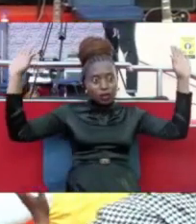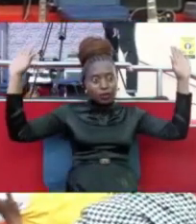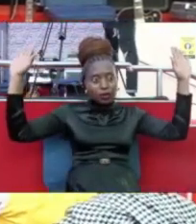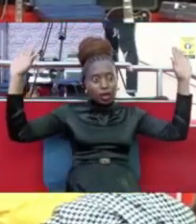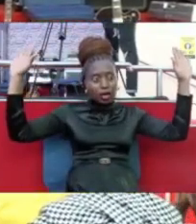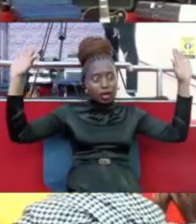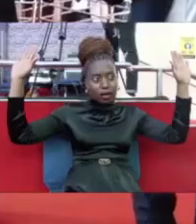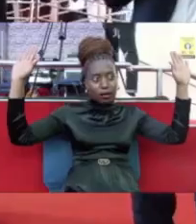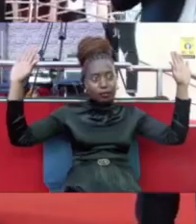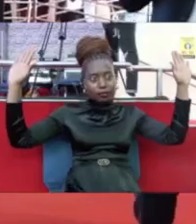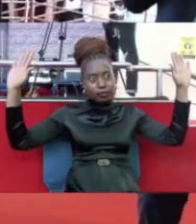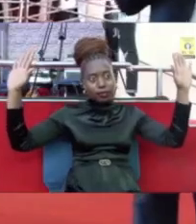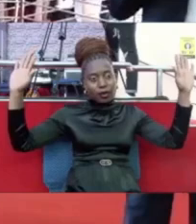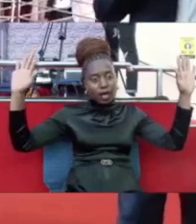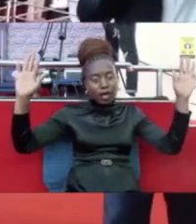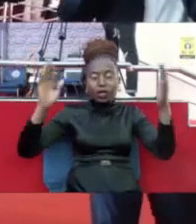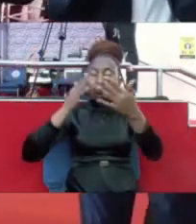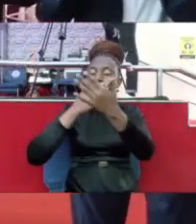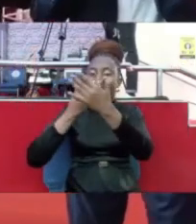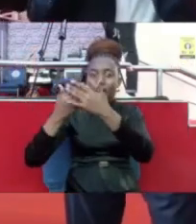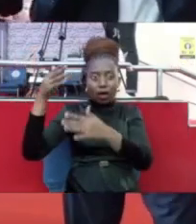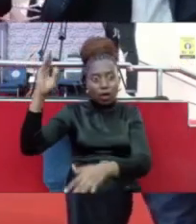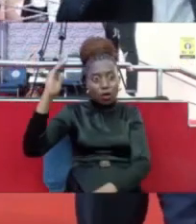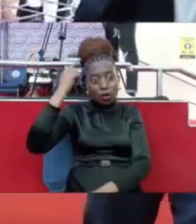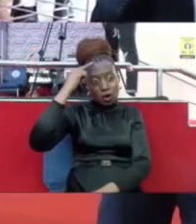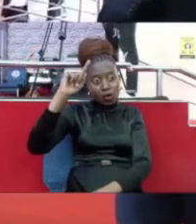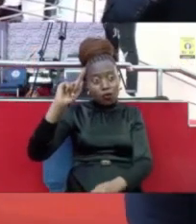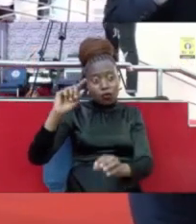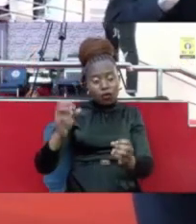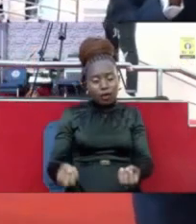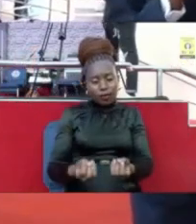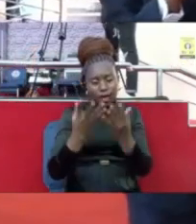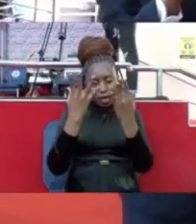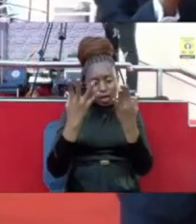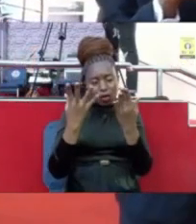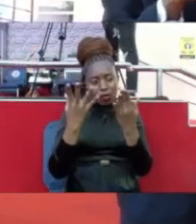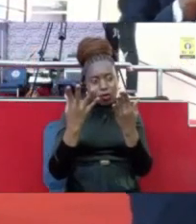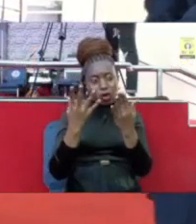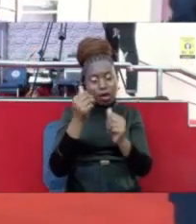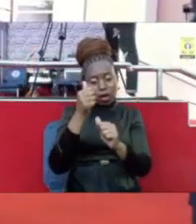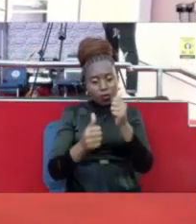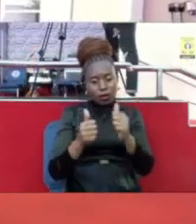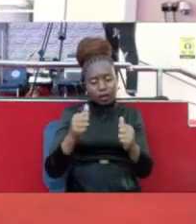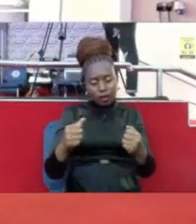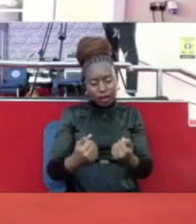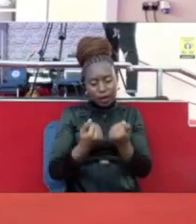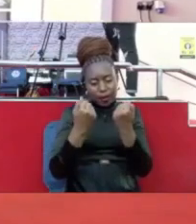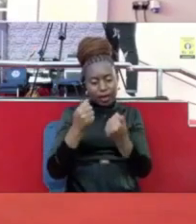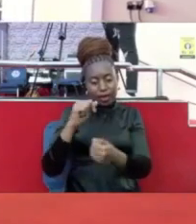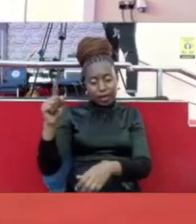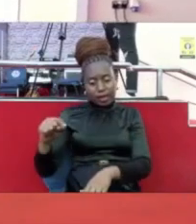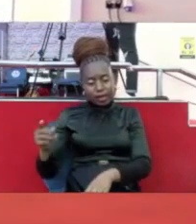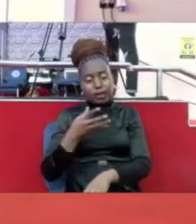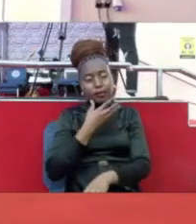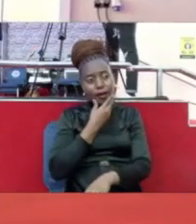to thank God. Anza kumshukuru Bwana for the miracle breakthrough. Kwa muujiza wa upenyo. That's coming to Zimmerman. Ambao unakuja hapa